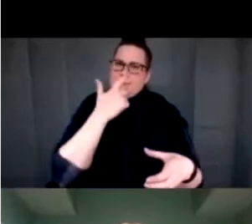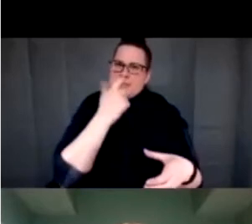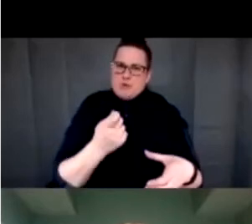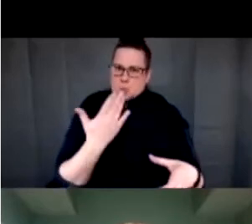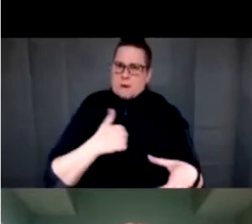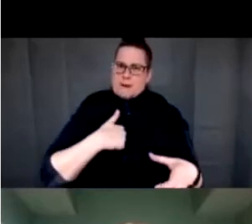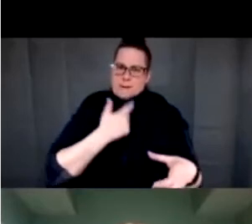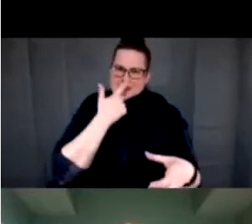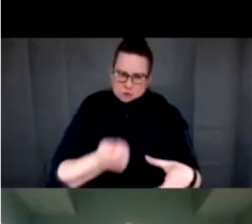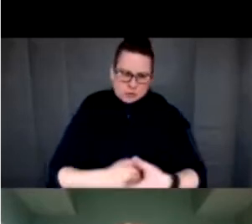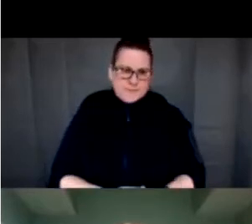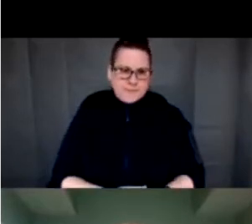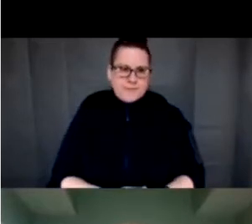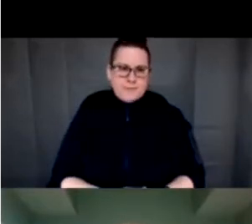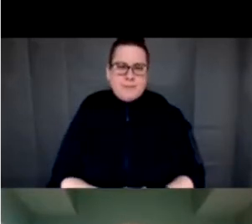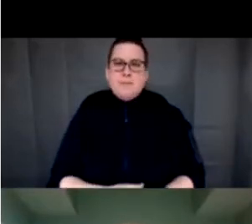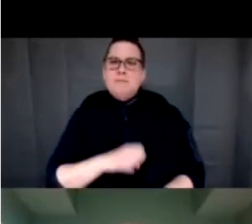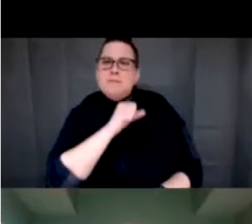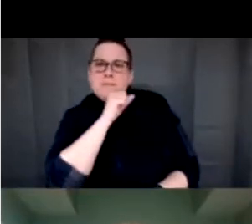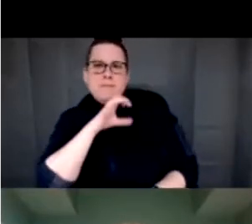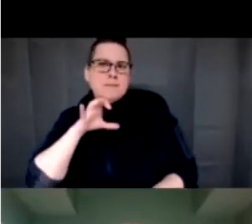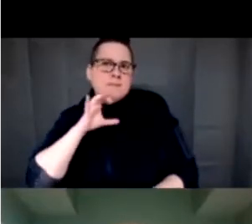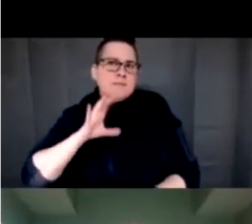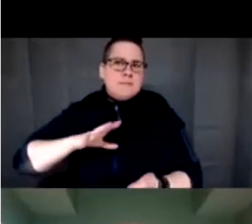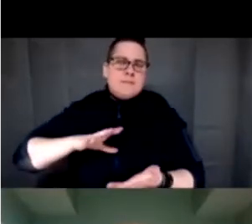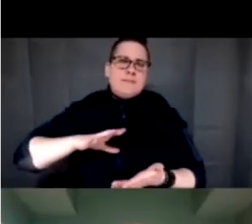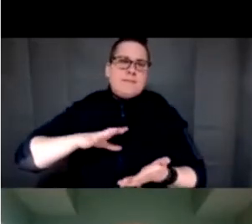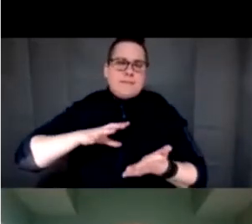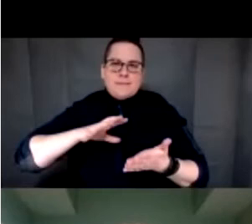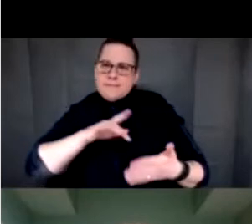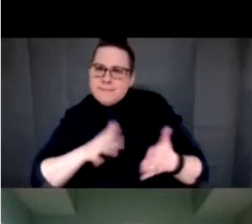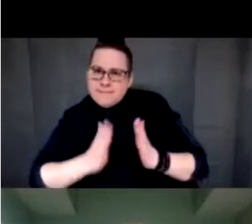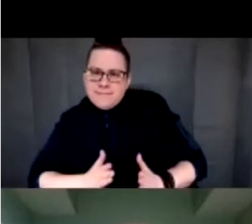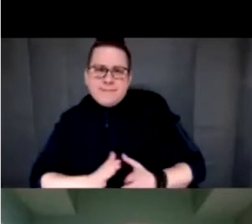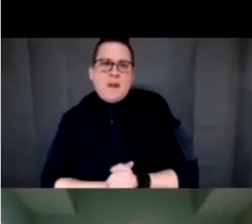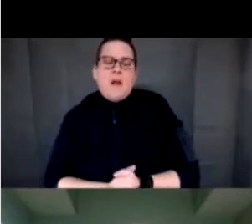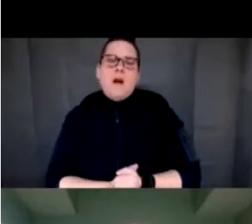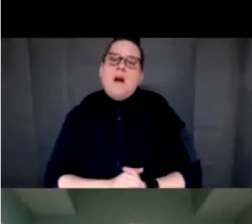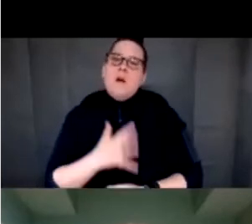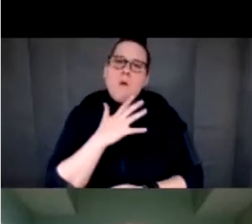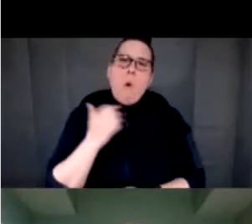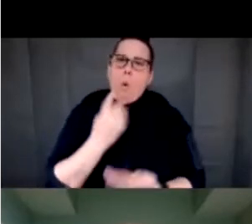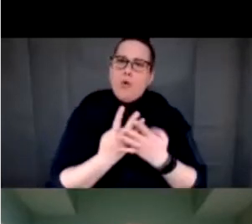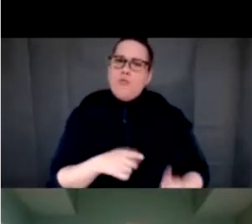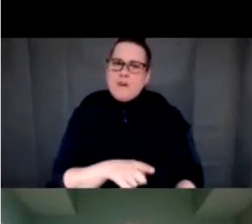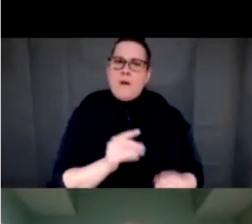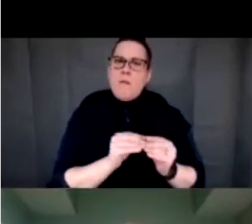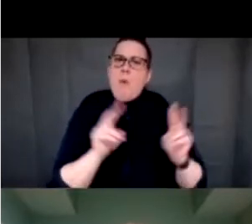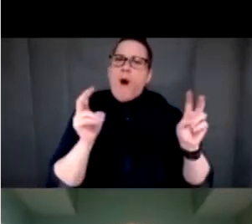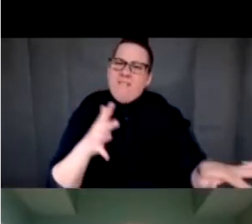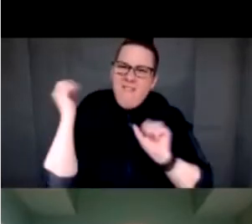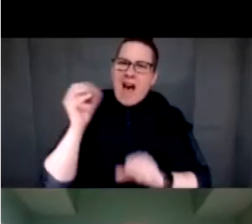me, from a gerontological perspective, older prisoners are said to have accelerated